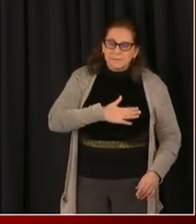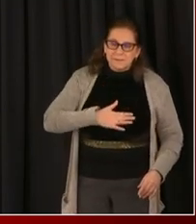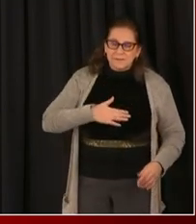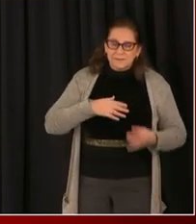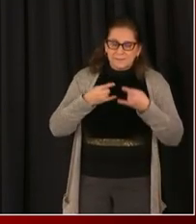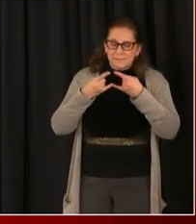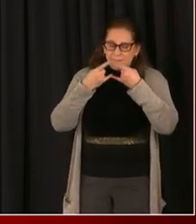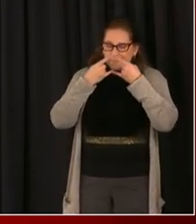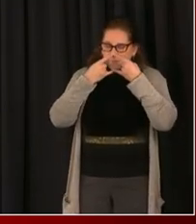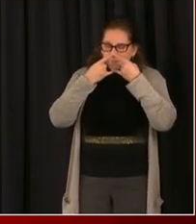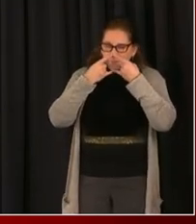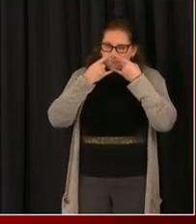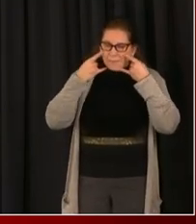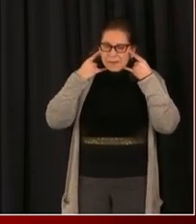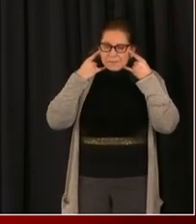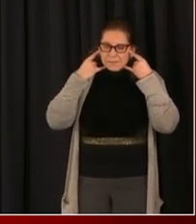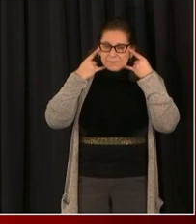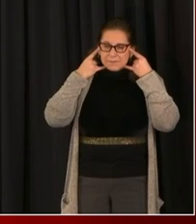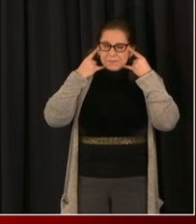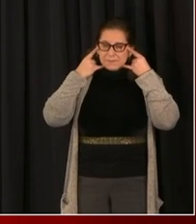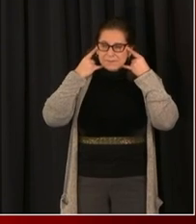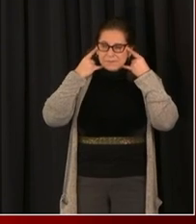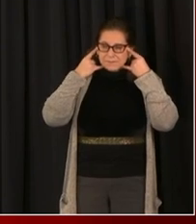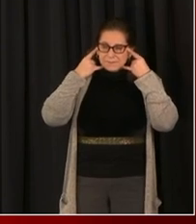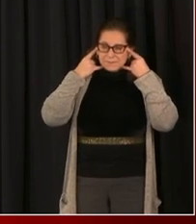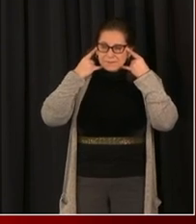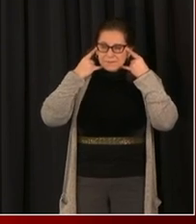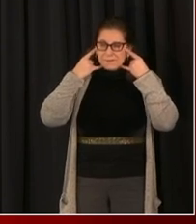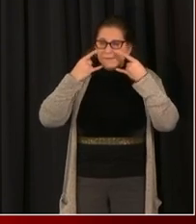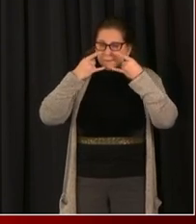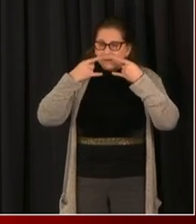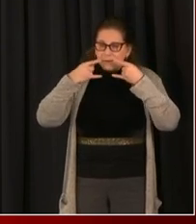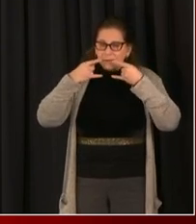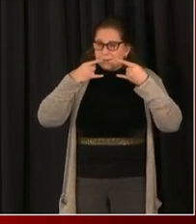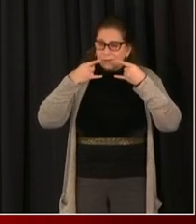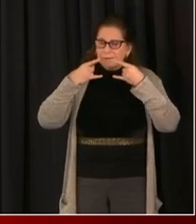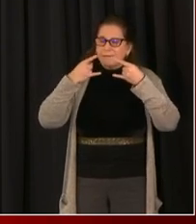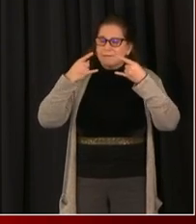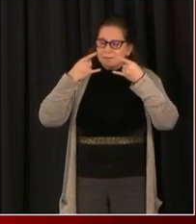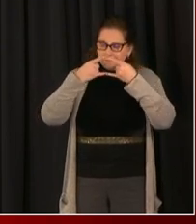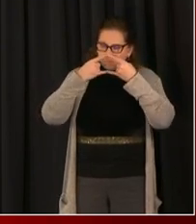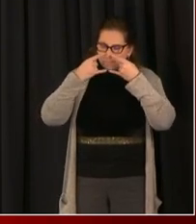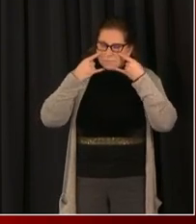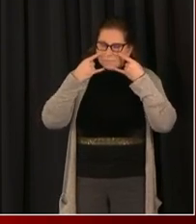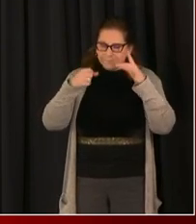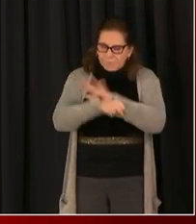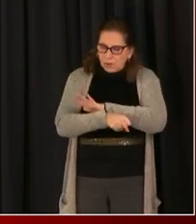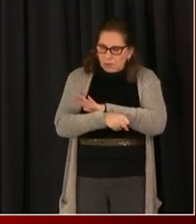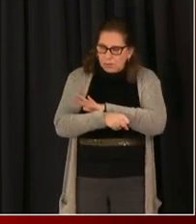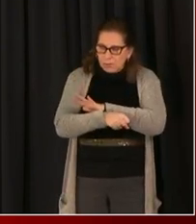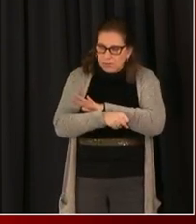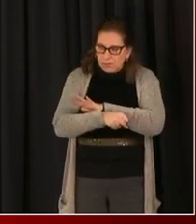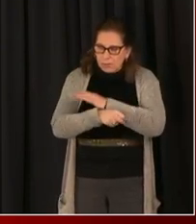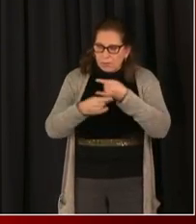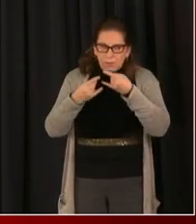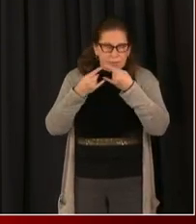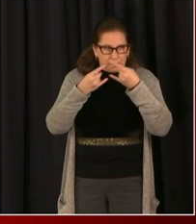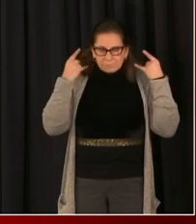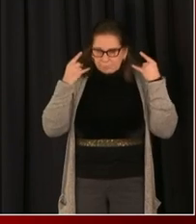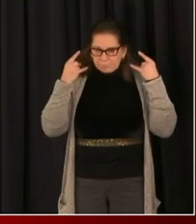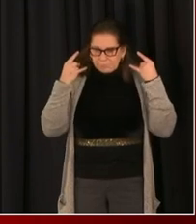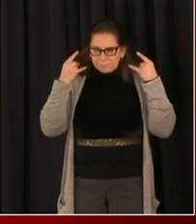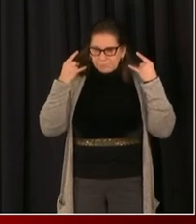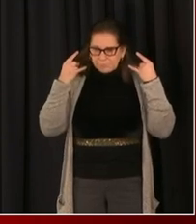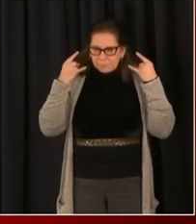many people that they're not wearing it correctly, like slippage and remembering to put it back on their face in the right place. So some of that work, and